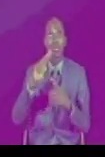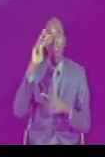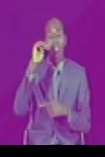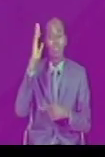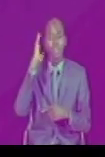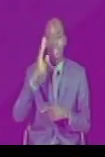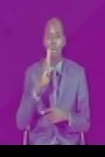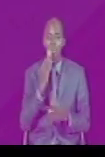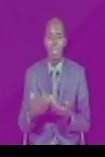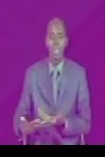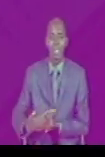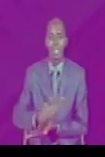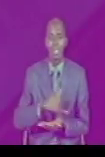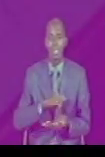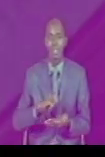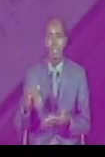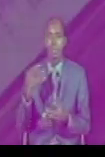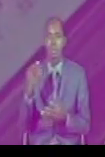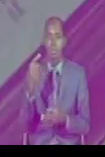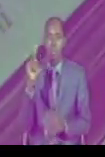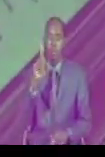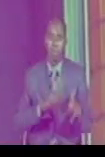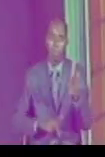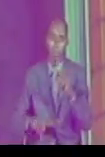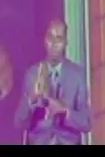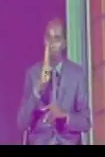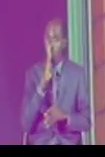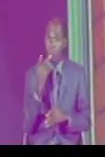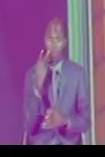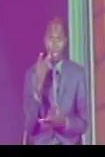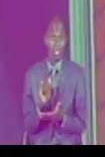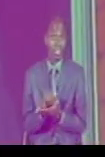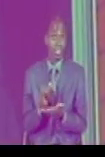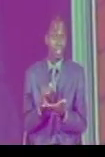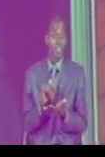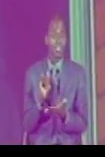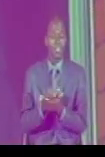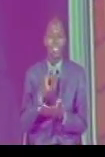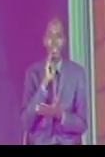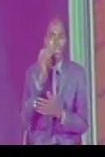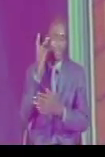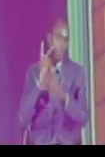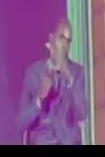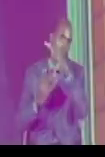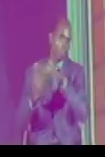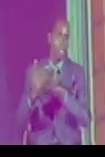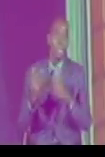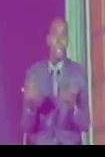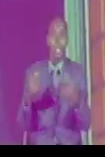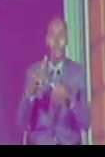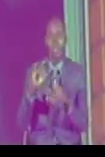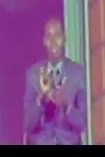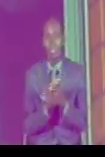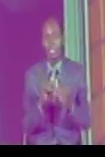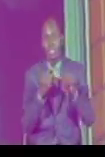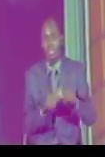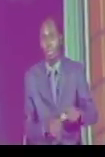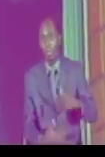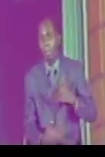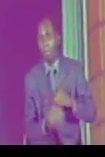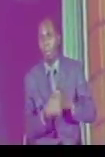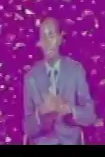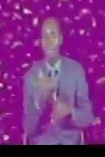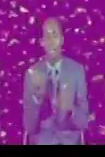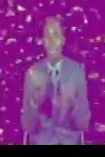gathering of the people be. You see that is prophecy. Anybody that stays behind, anybody that will not